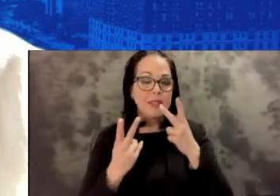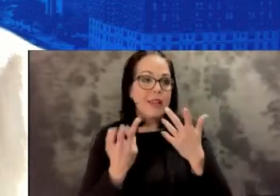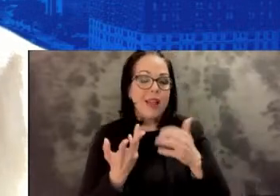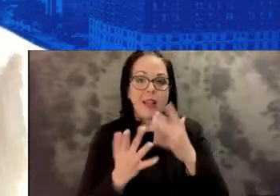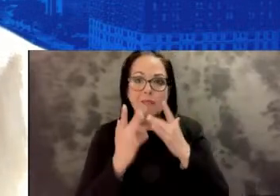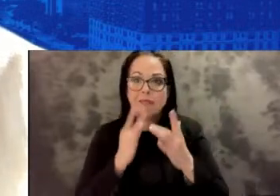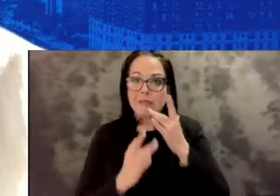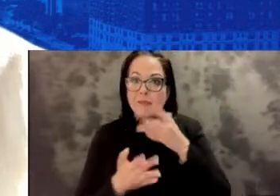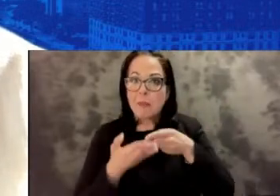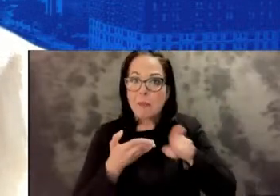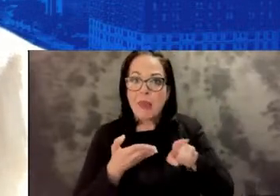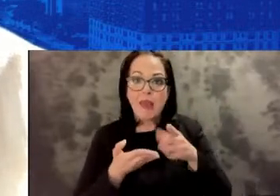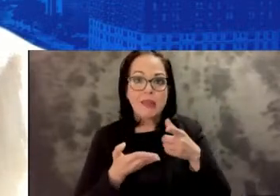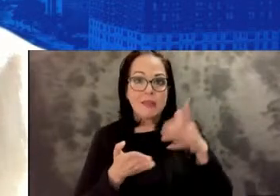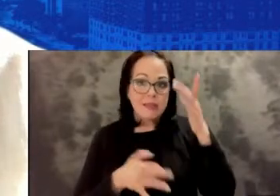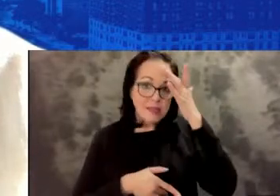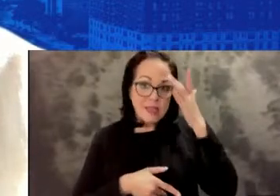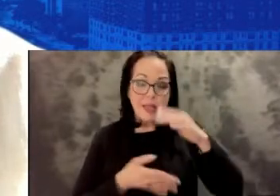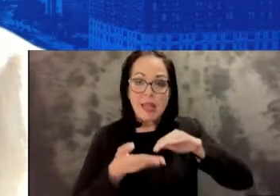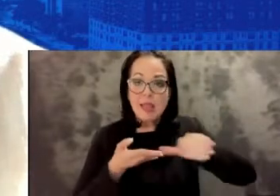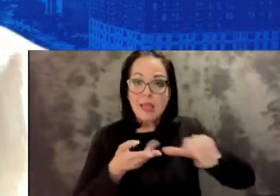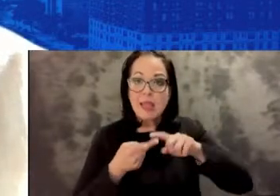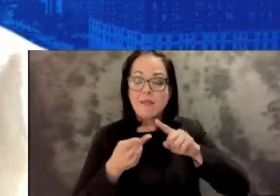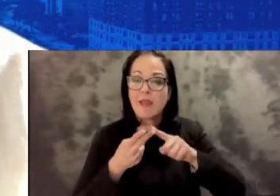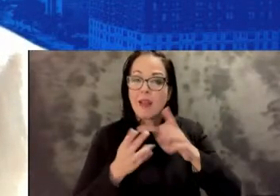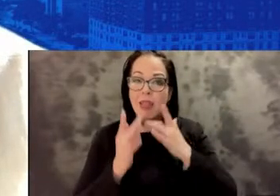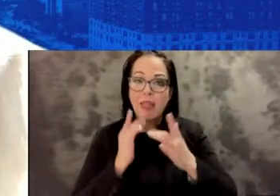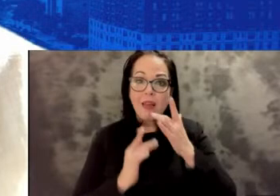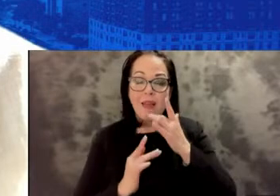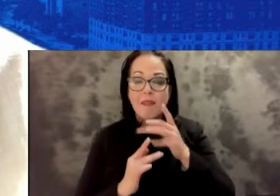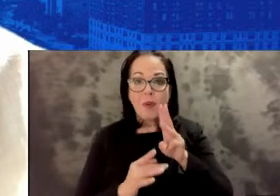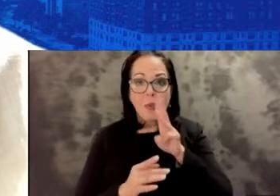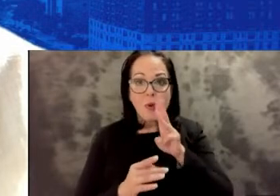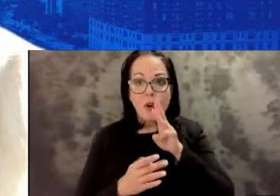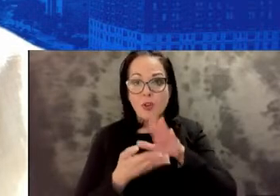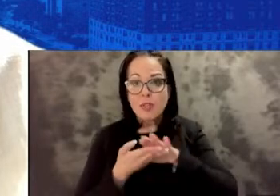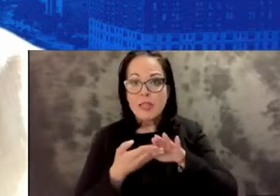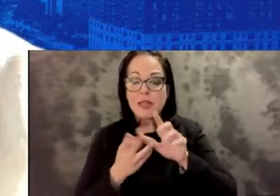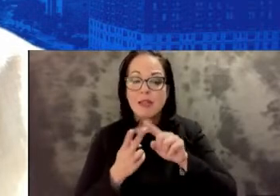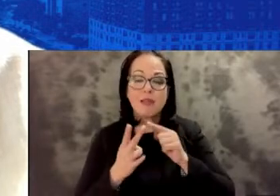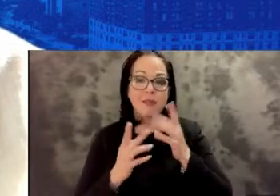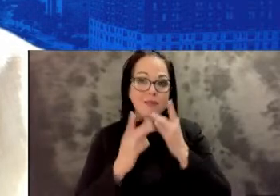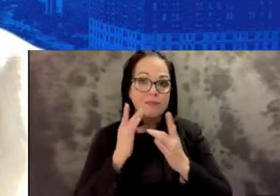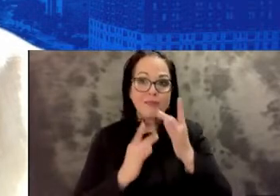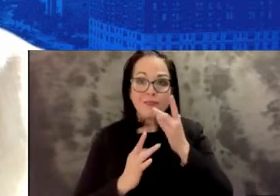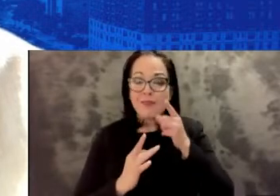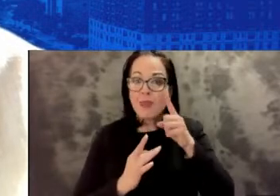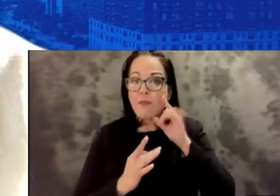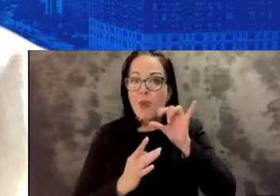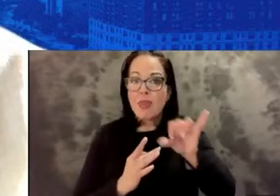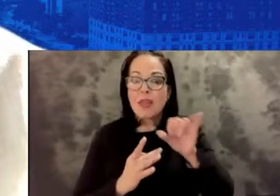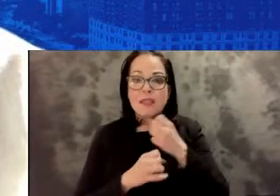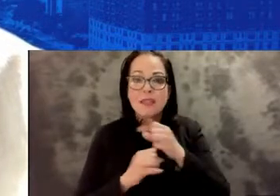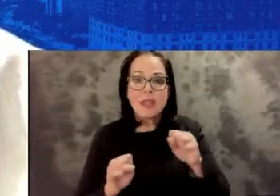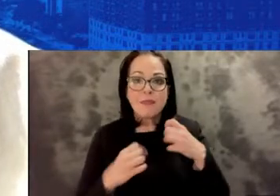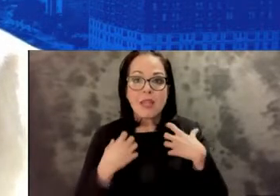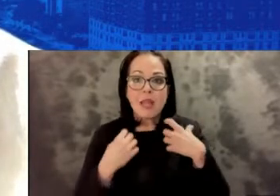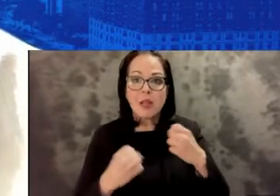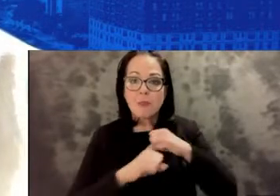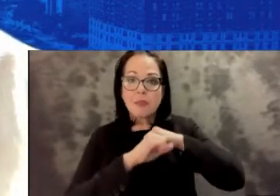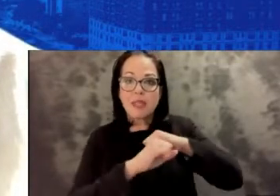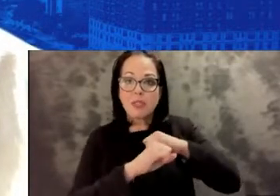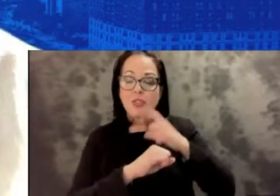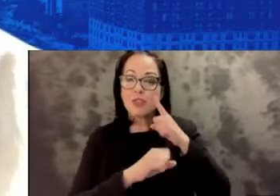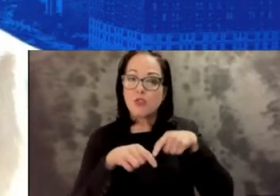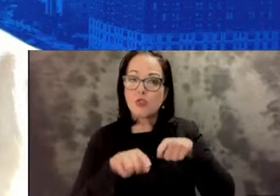leave, the lack of access to clean water, the lack of access to health and safety protections. During